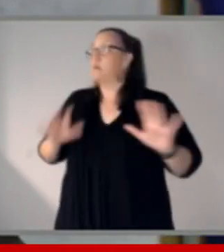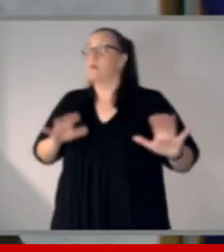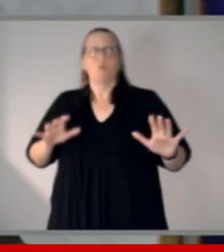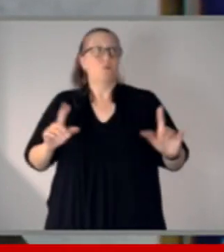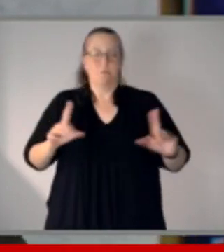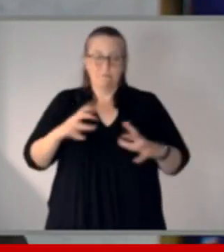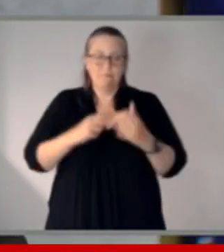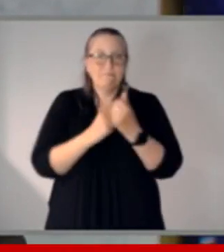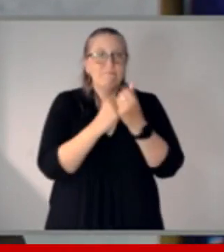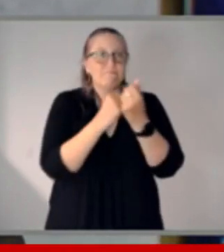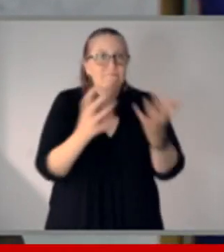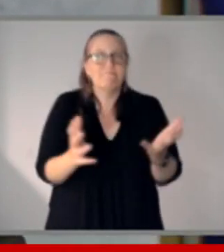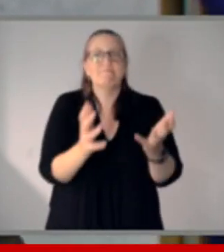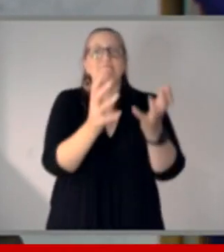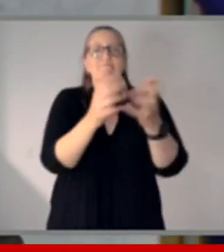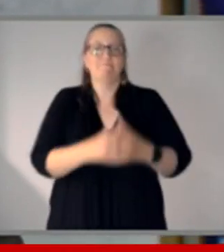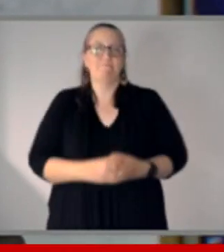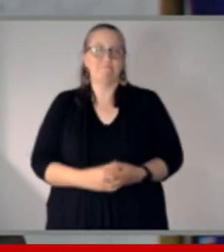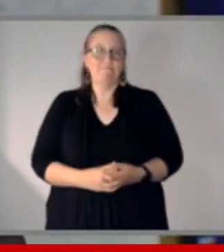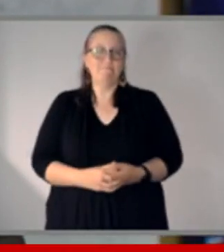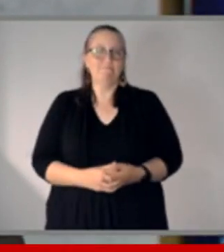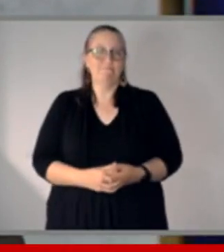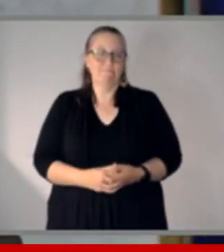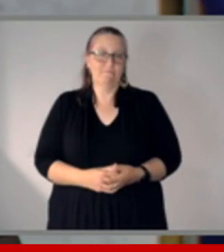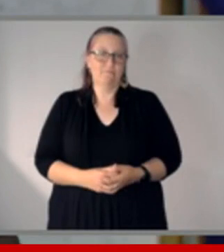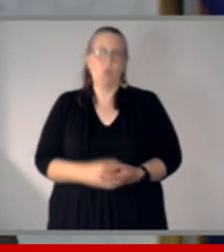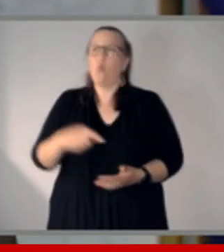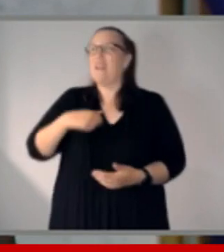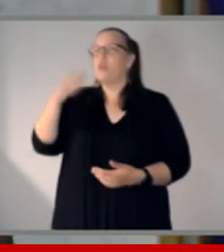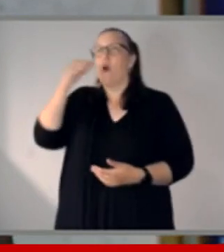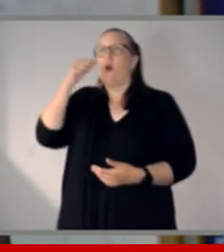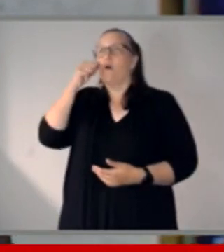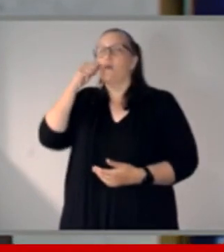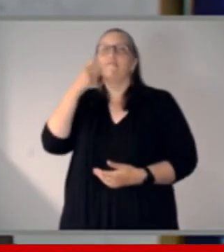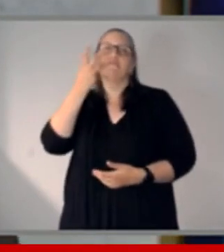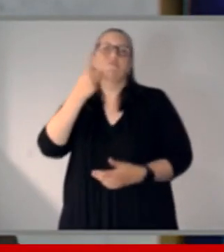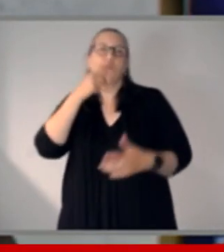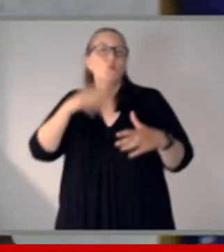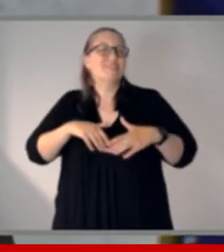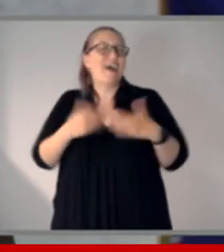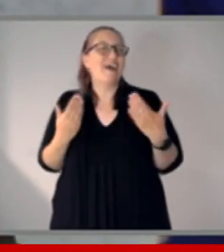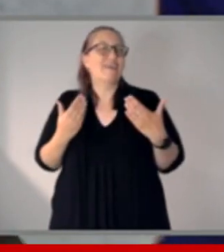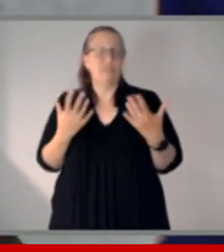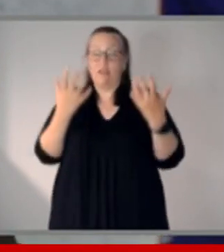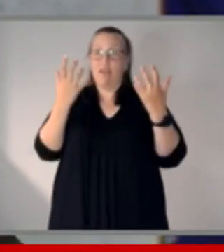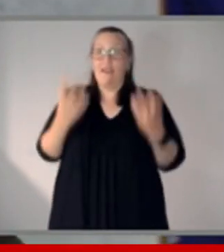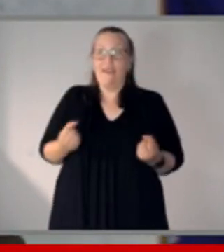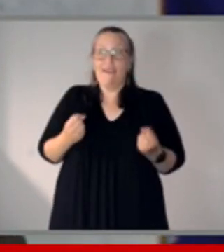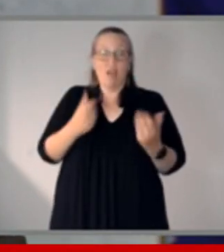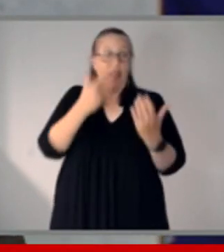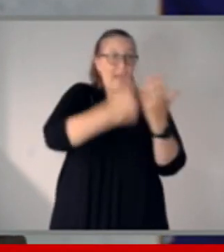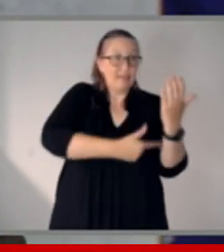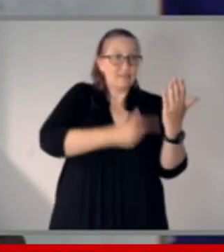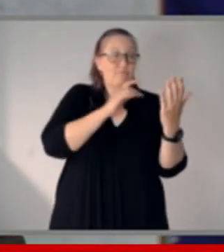sites, and that will play out in the next few days. I'd just like to give a shout out to all people in the ACT that are